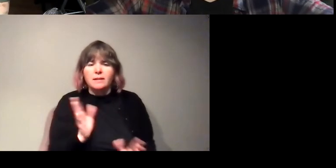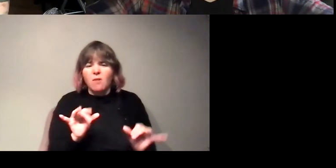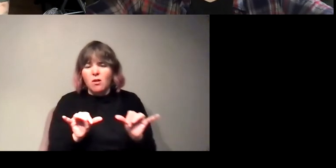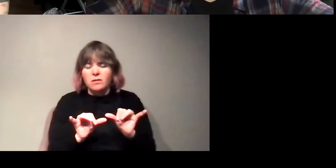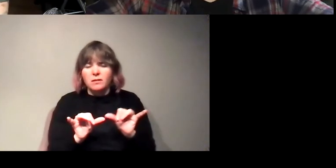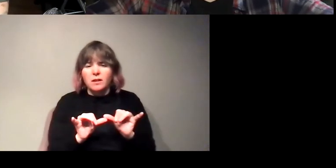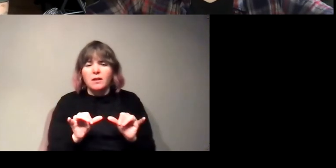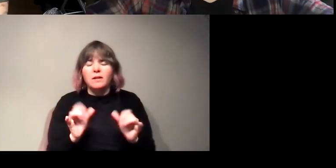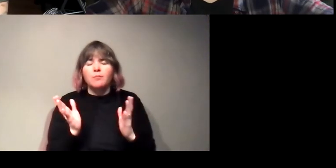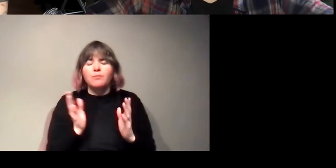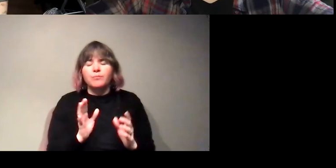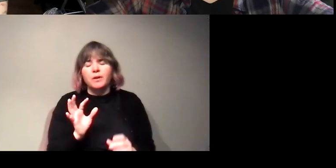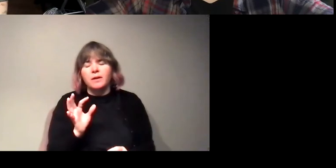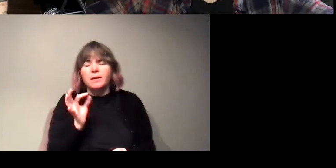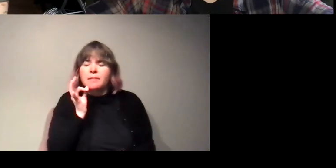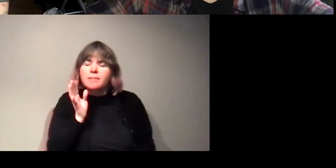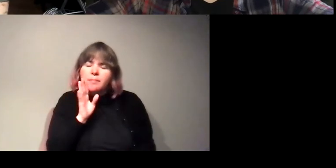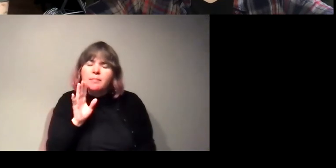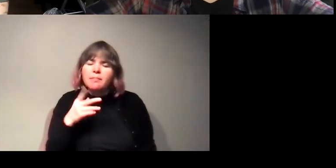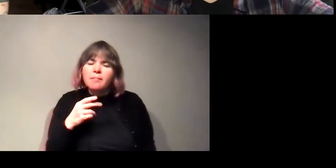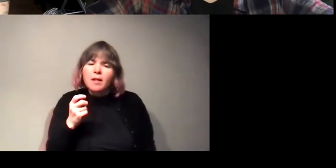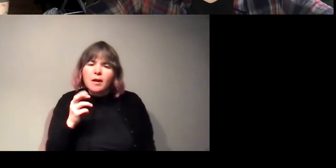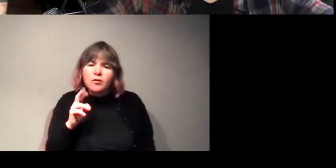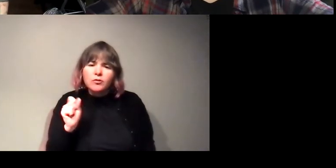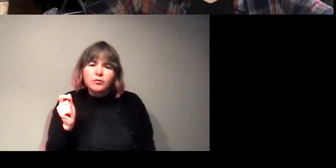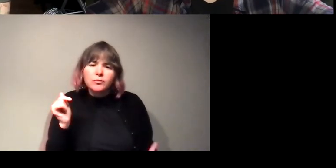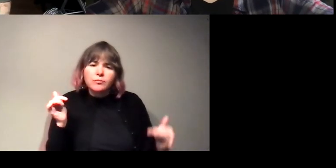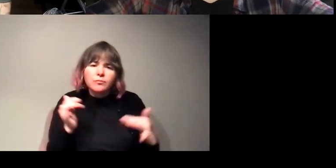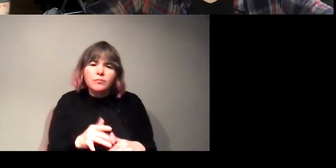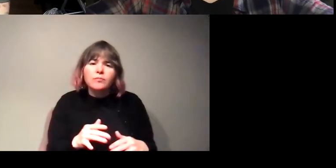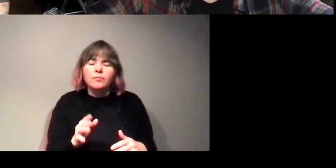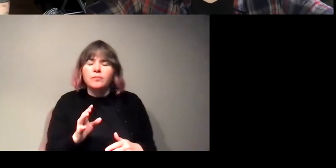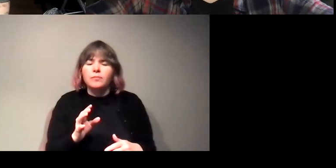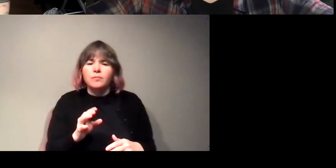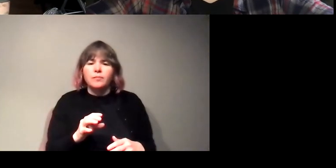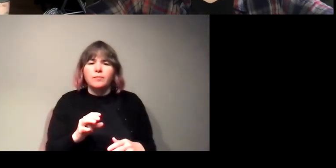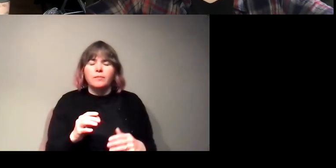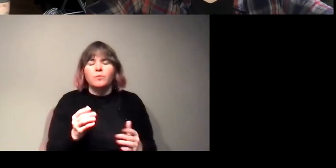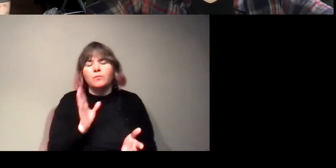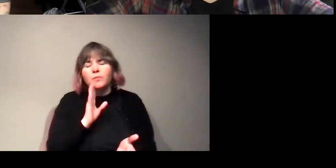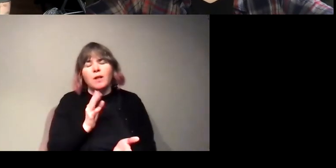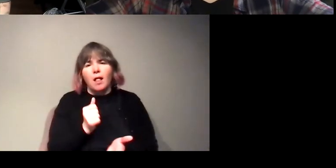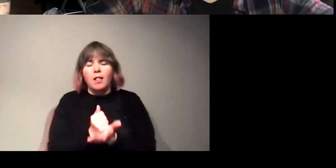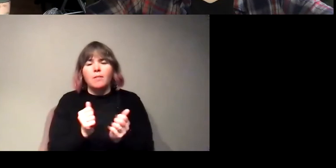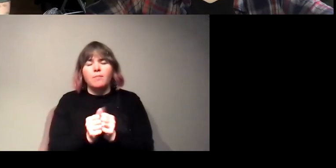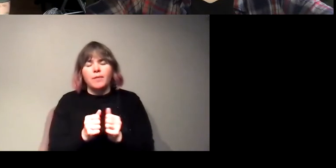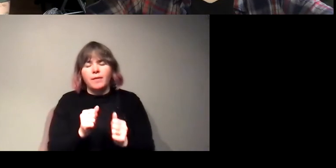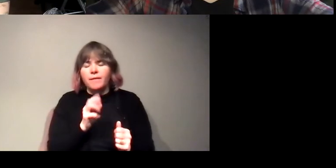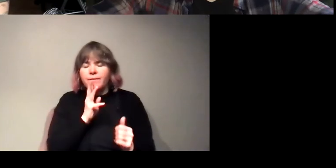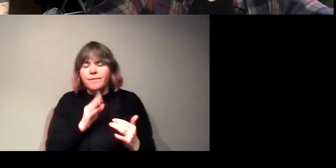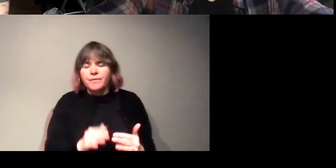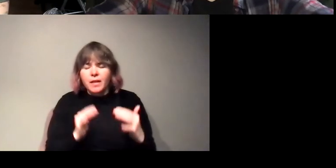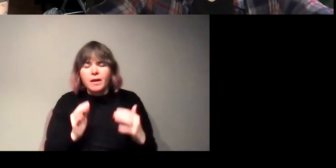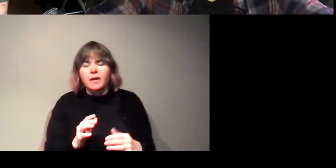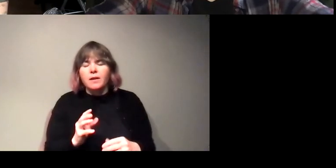bring pollinators and you can maintain, it actually helps a lot with flooding and helping your watershed